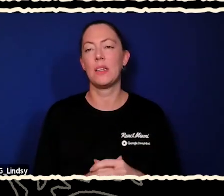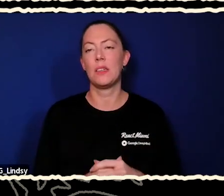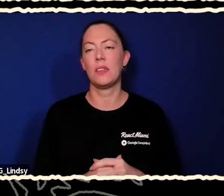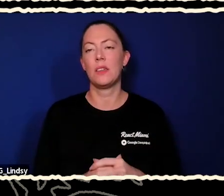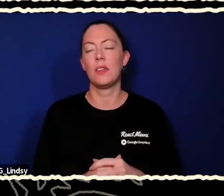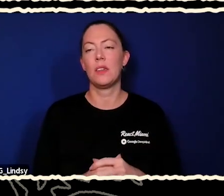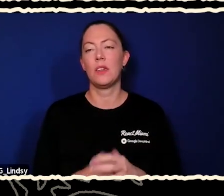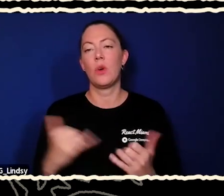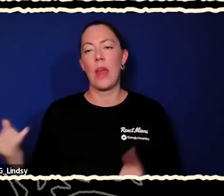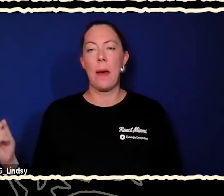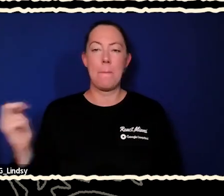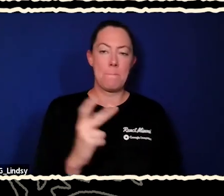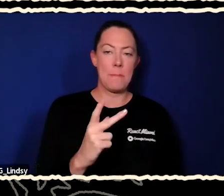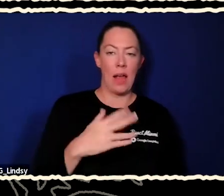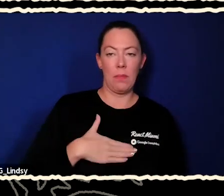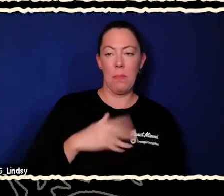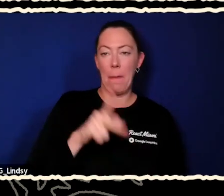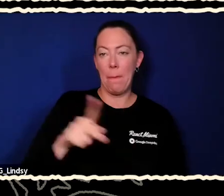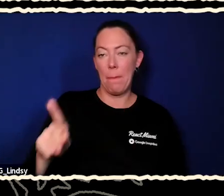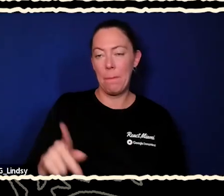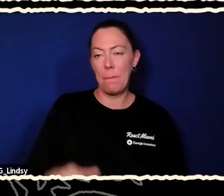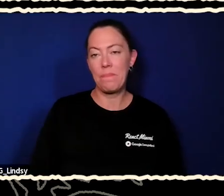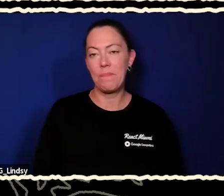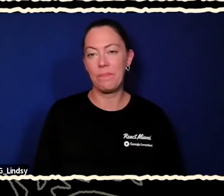back to the slides.